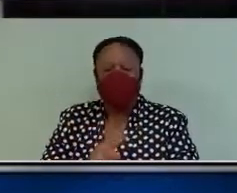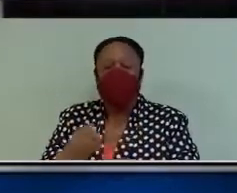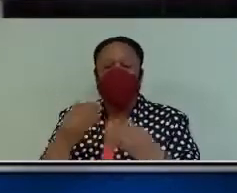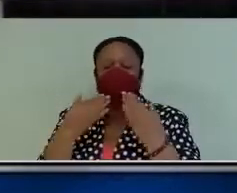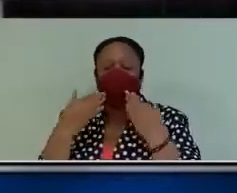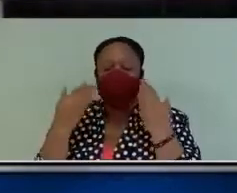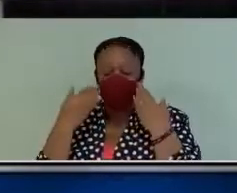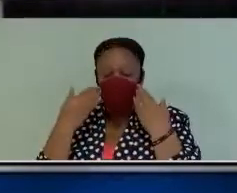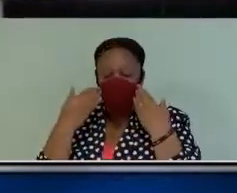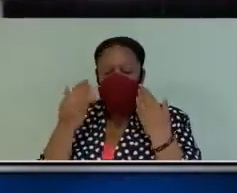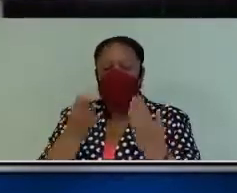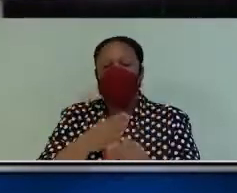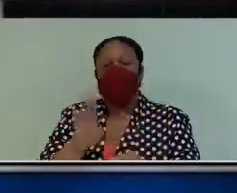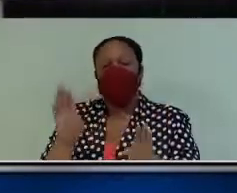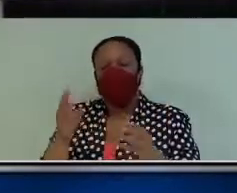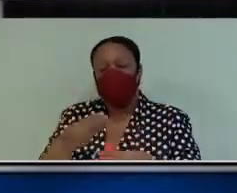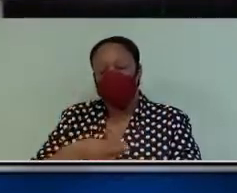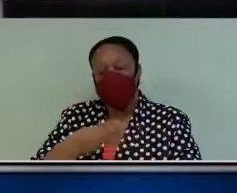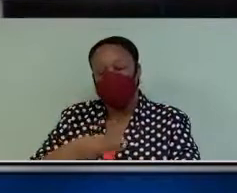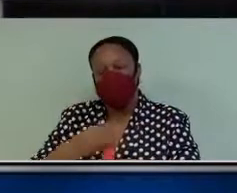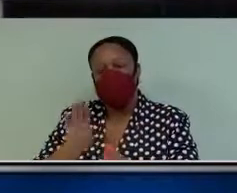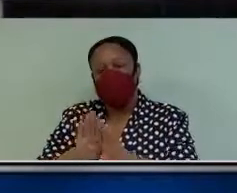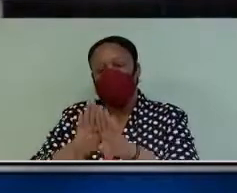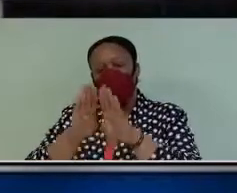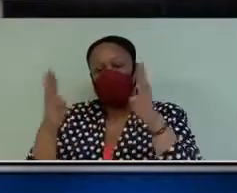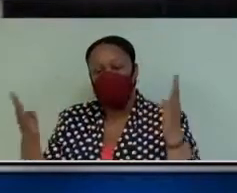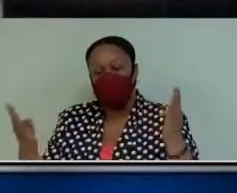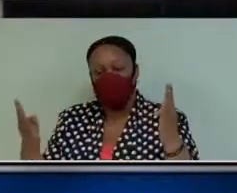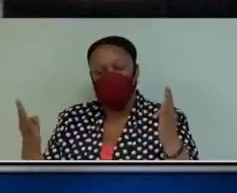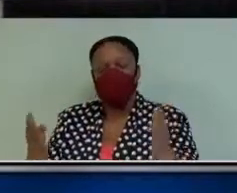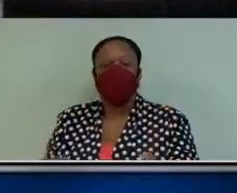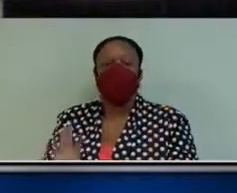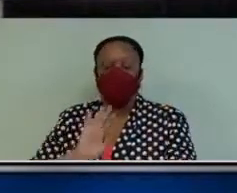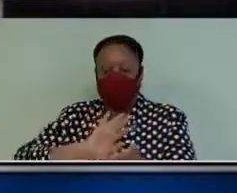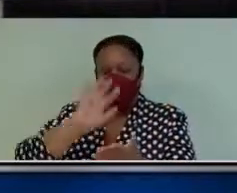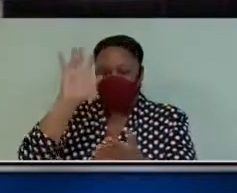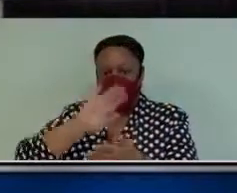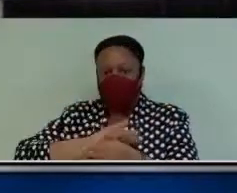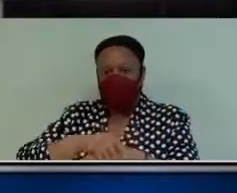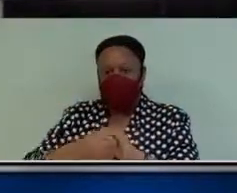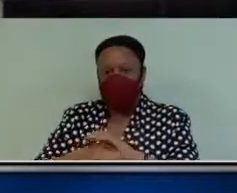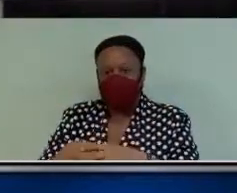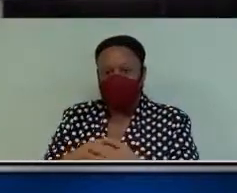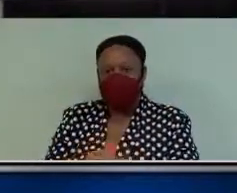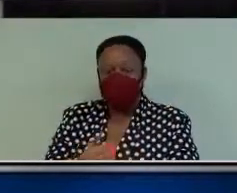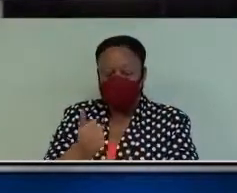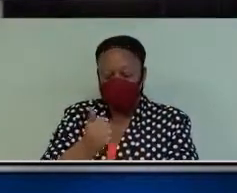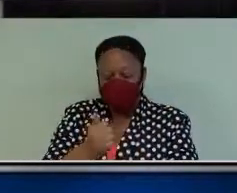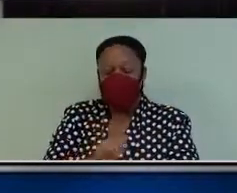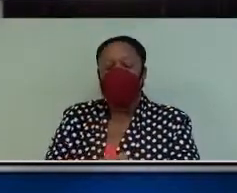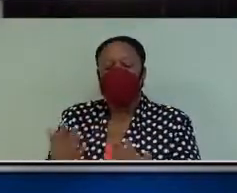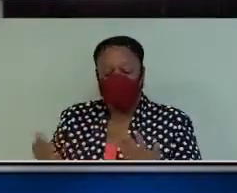kept open, and hygiene and sanitization protocols observed.